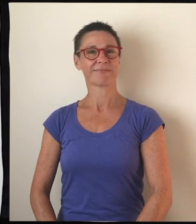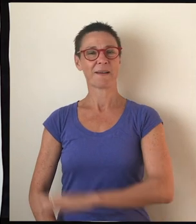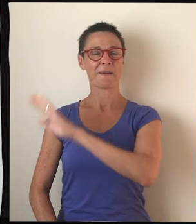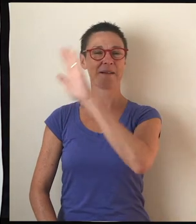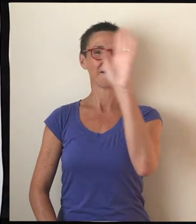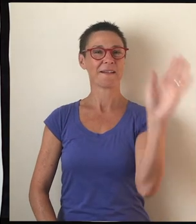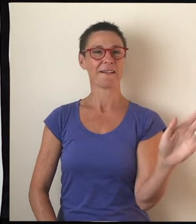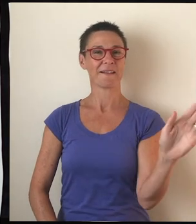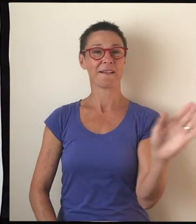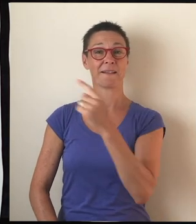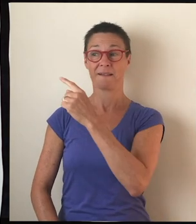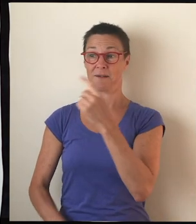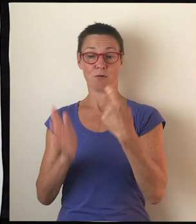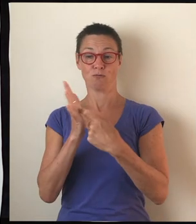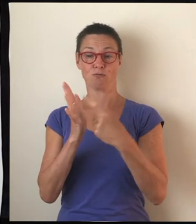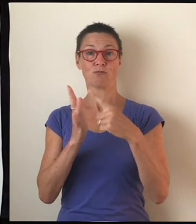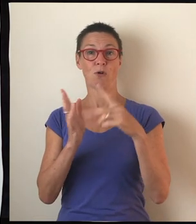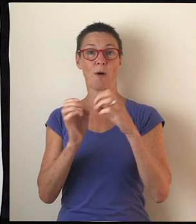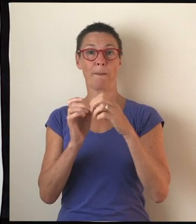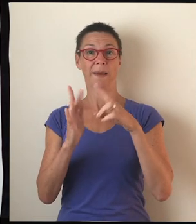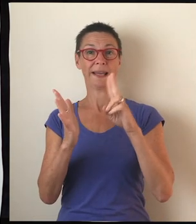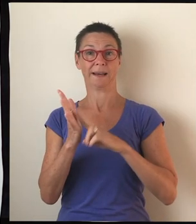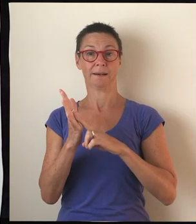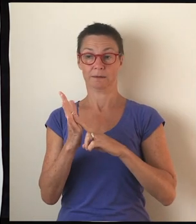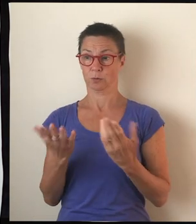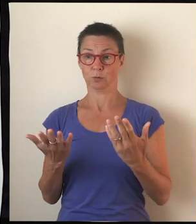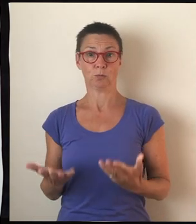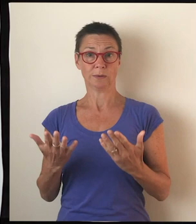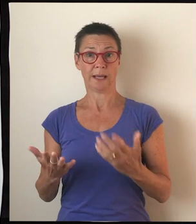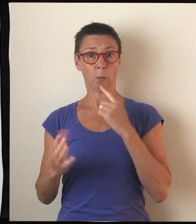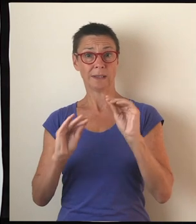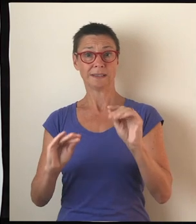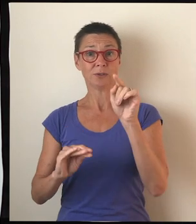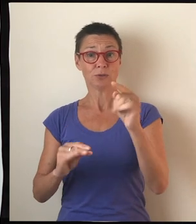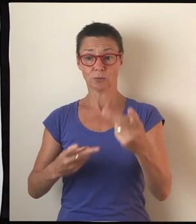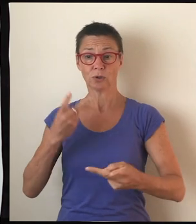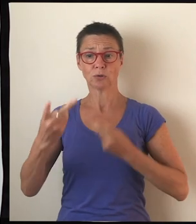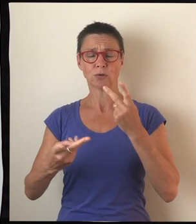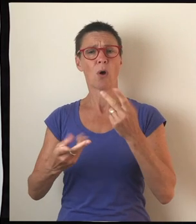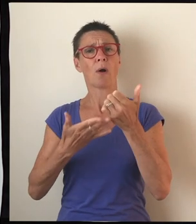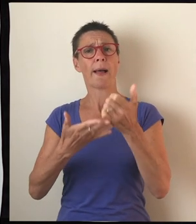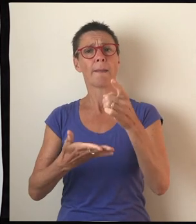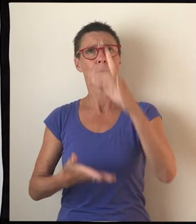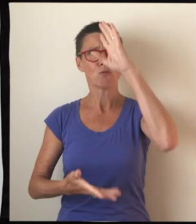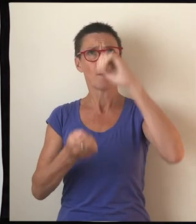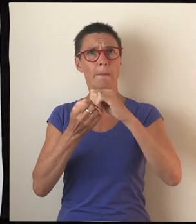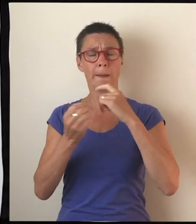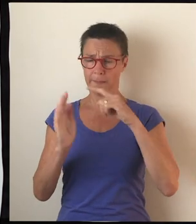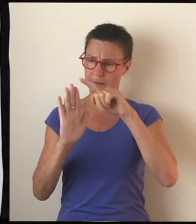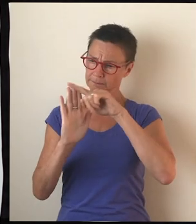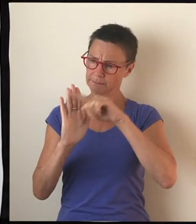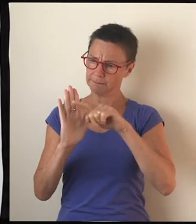Hello. My name is Robin, and today on the Broom Cupboard, I'm going to teach you a song which will help you remember the Green Cross